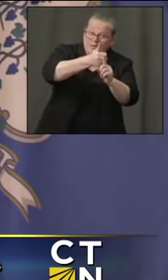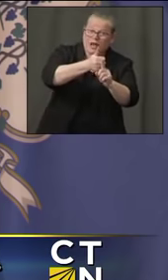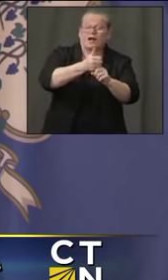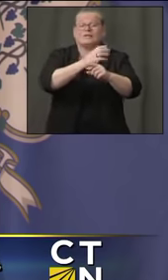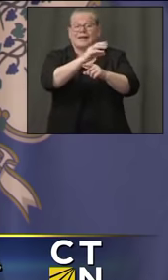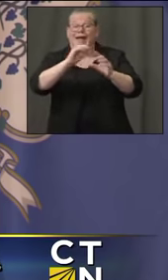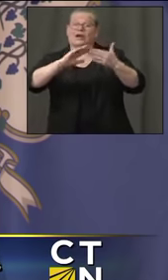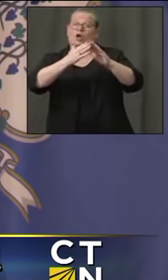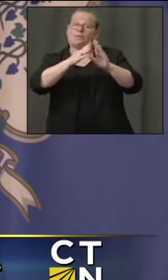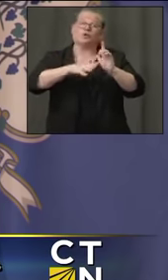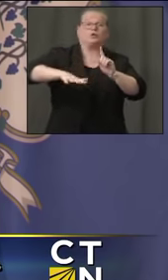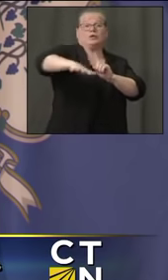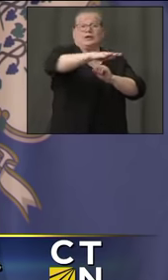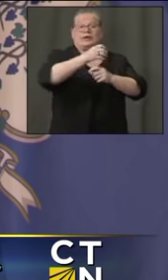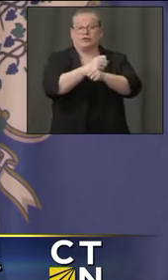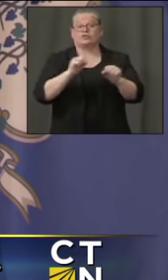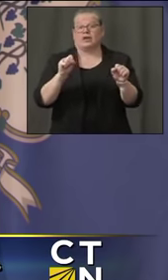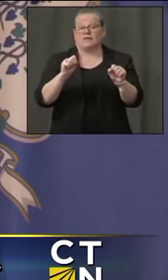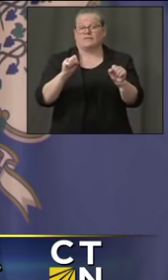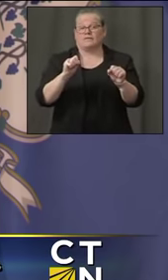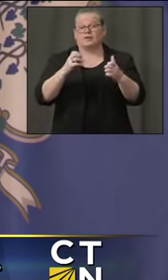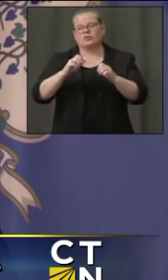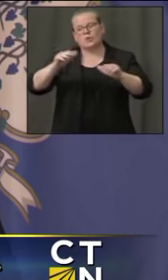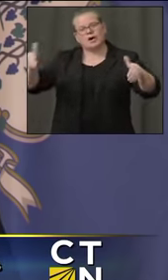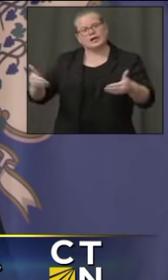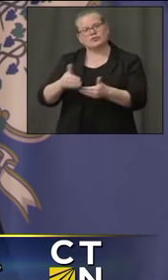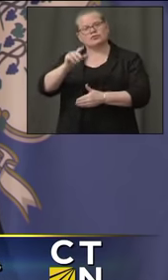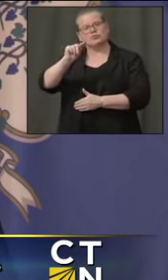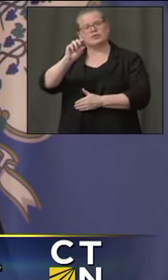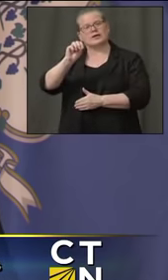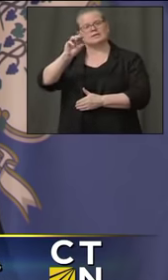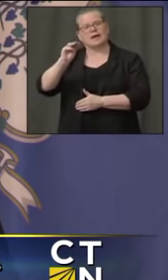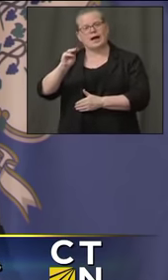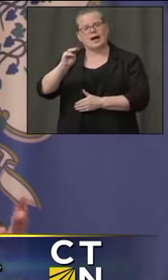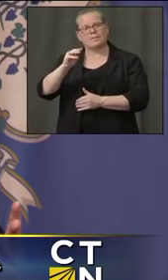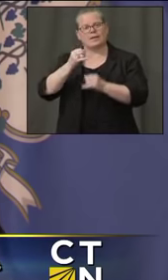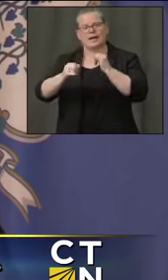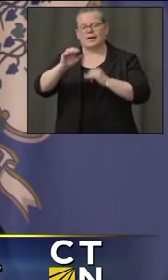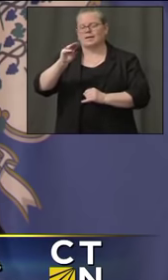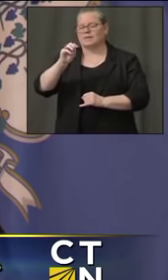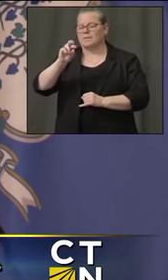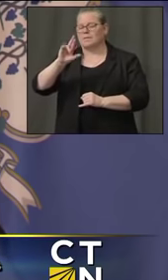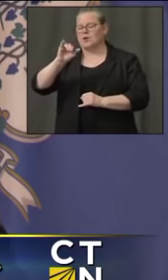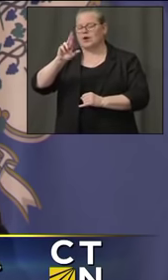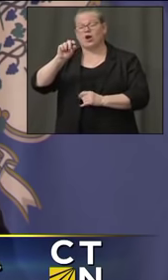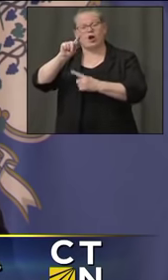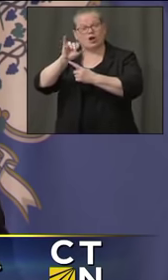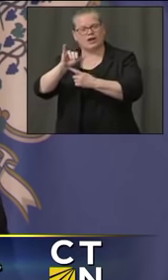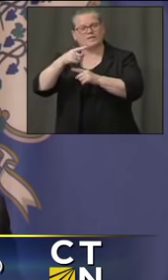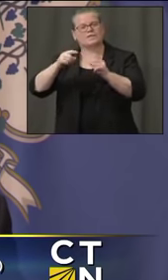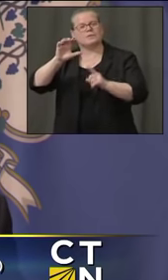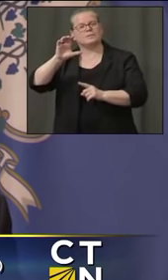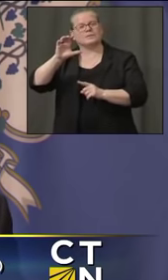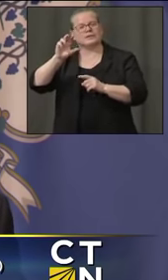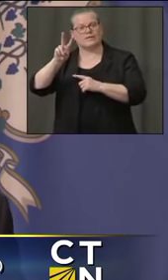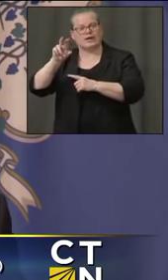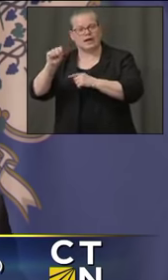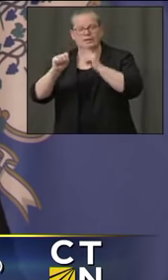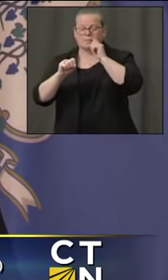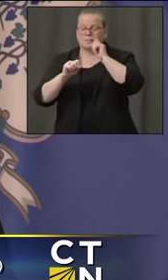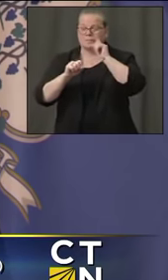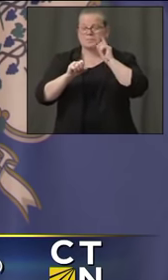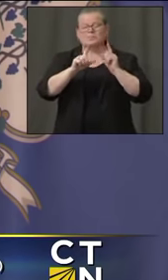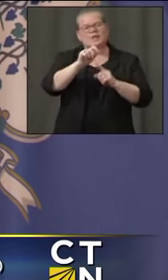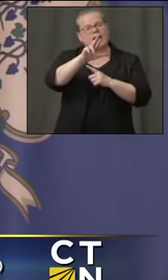introduce to you Tom Moriarty from CVS. I think you've met Larry Merlot before, the CEO. Obviously, CVS